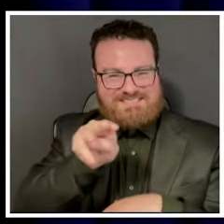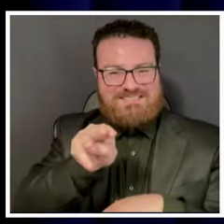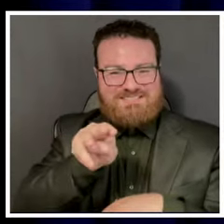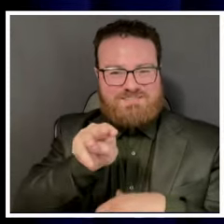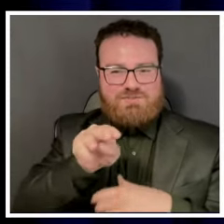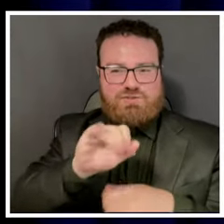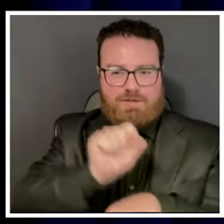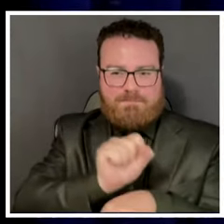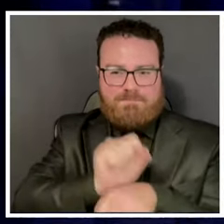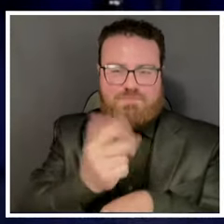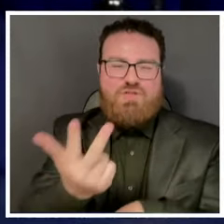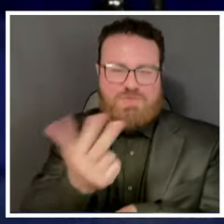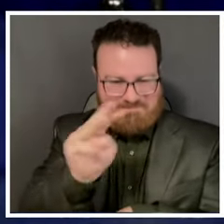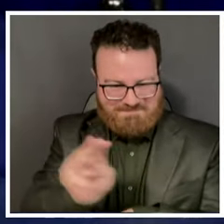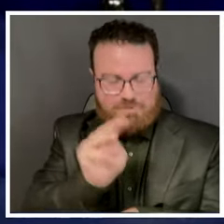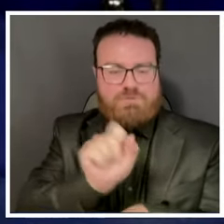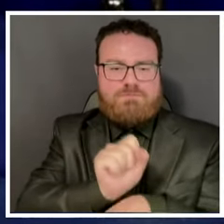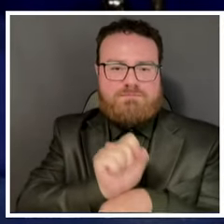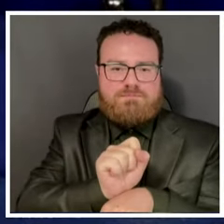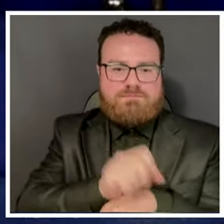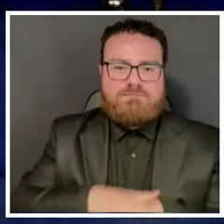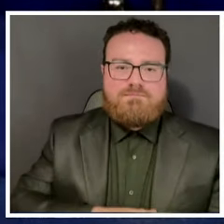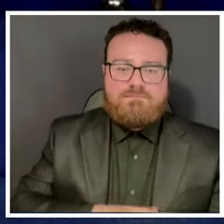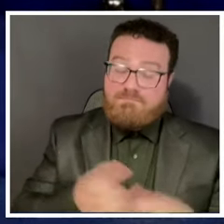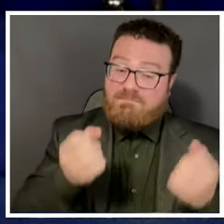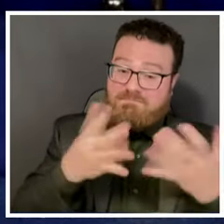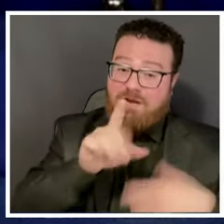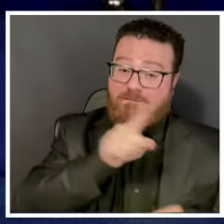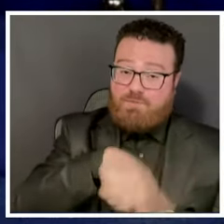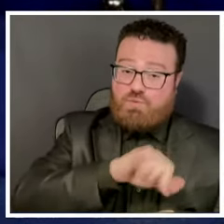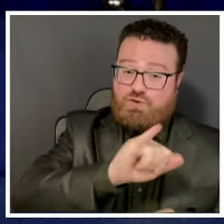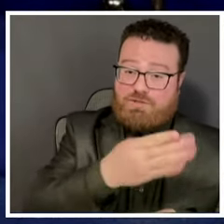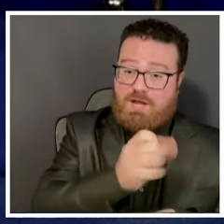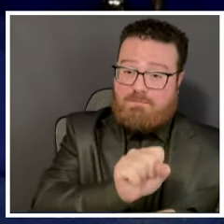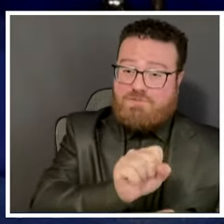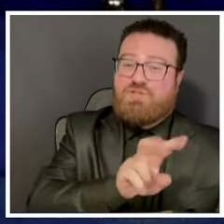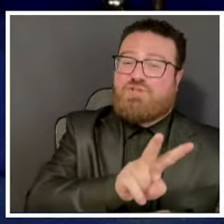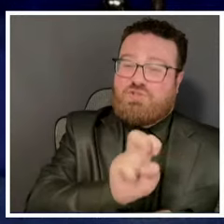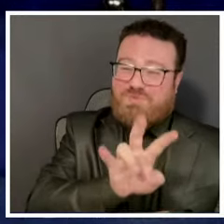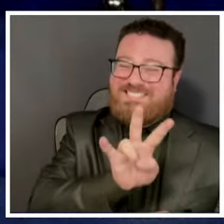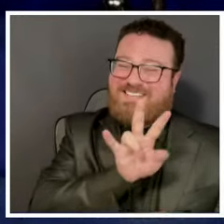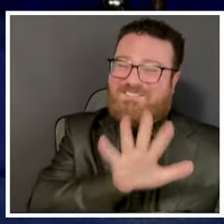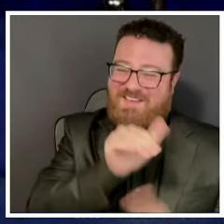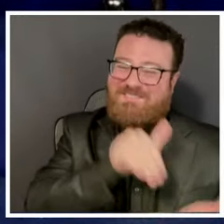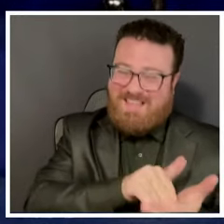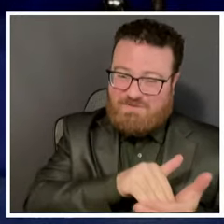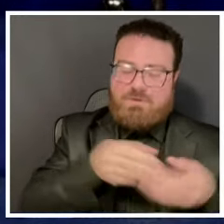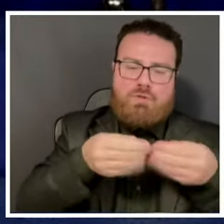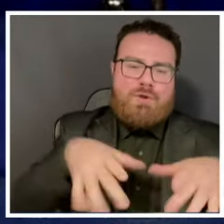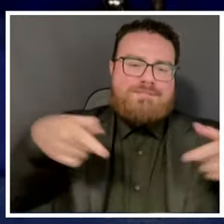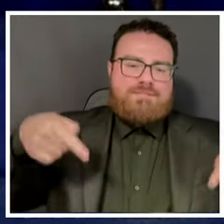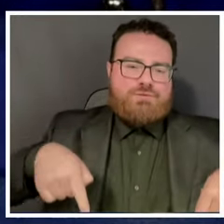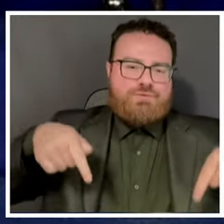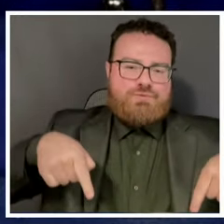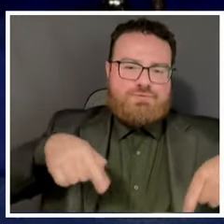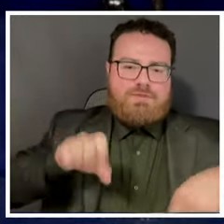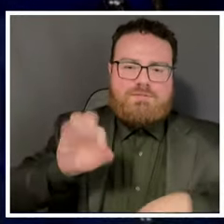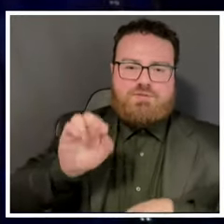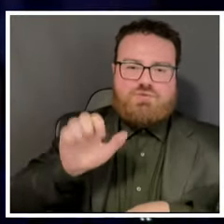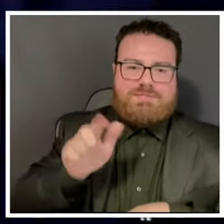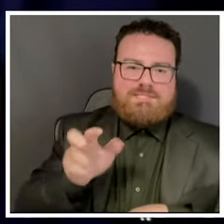275,000 of those jobs lost right here in Pennsylvania. In the Scranton area, Trump lost 17,400